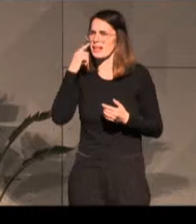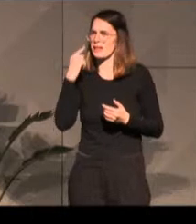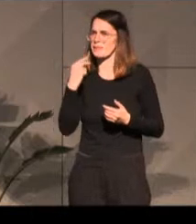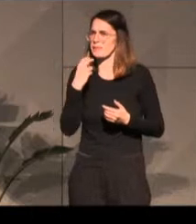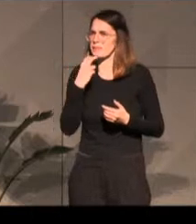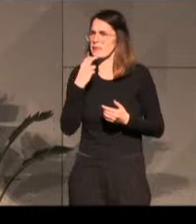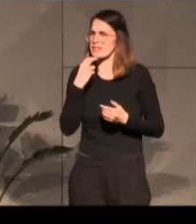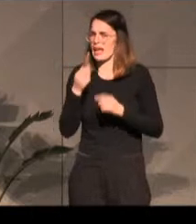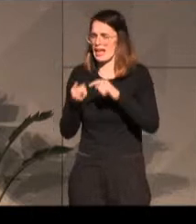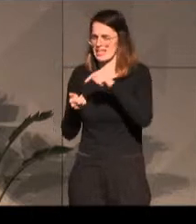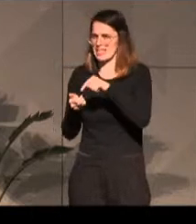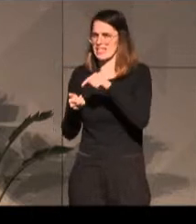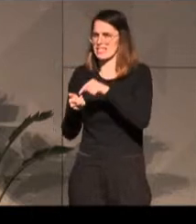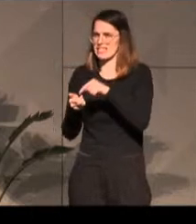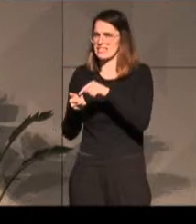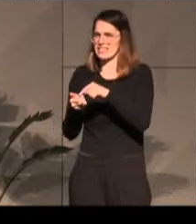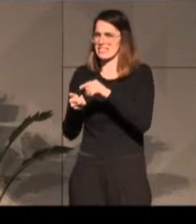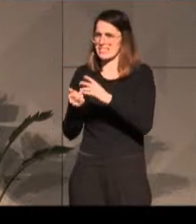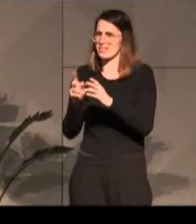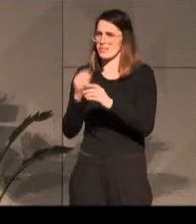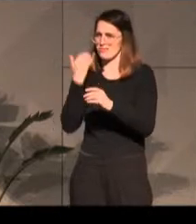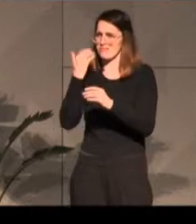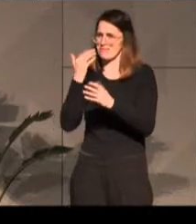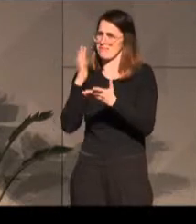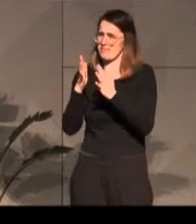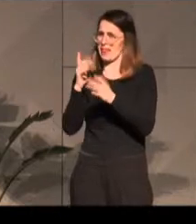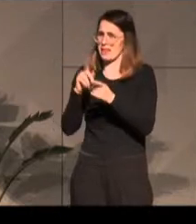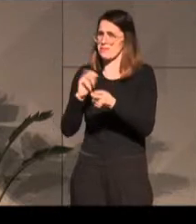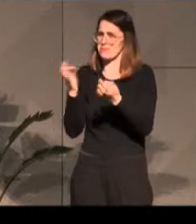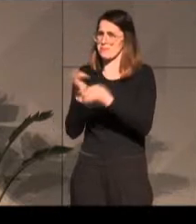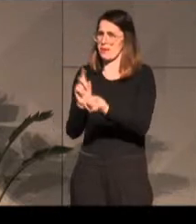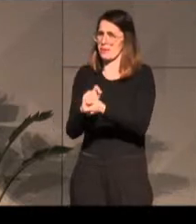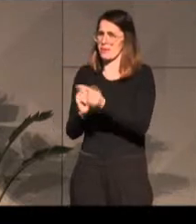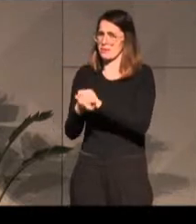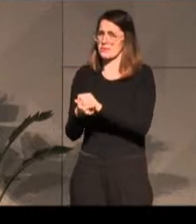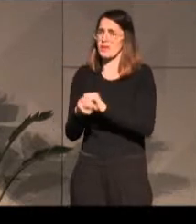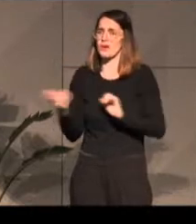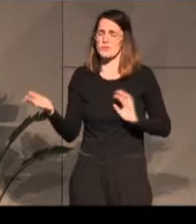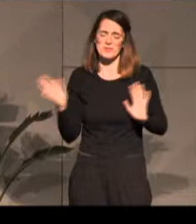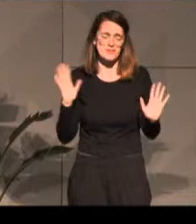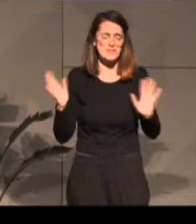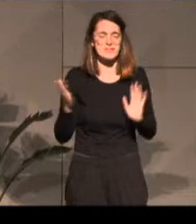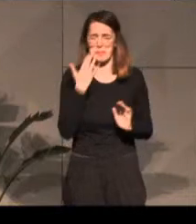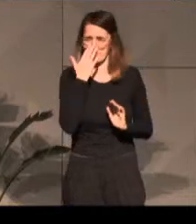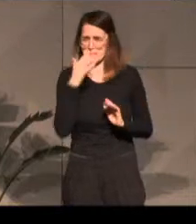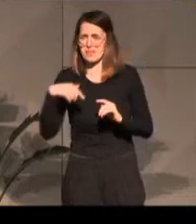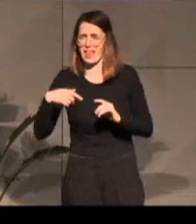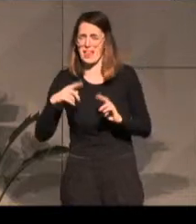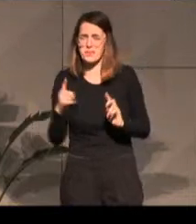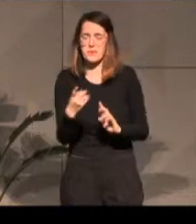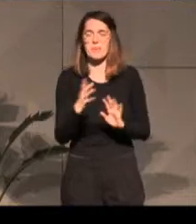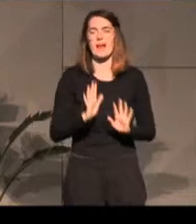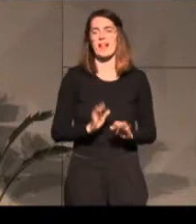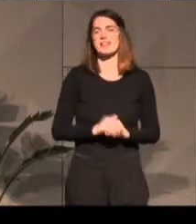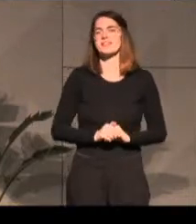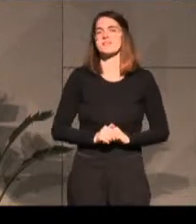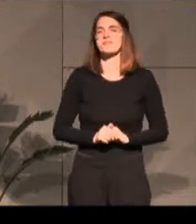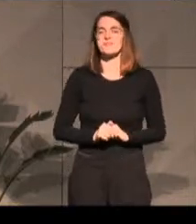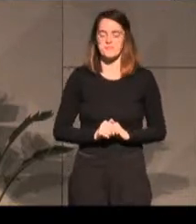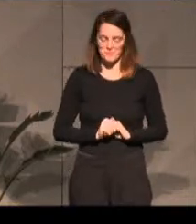I think that the batteries in the pointer should be replaced. Maybe that would be a good measure. This